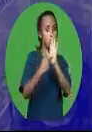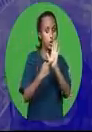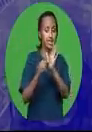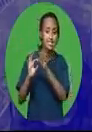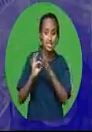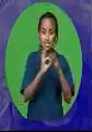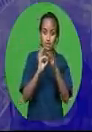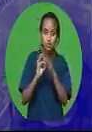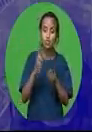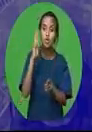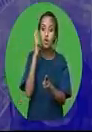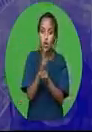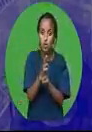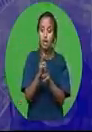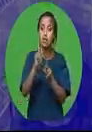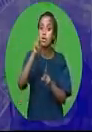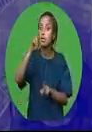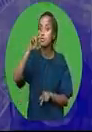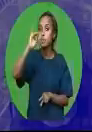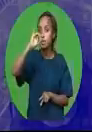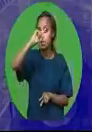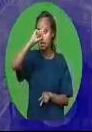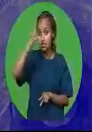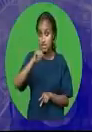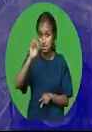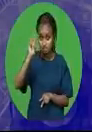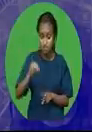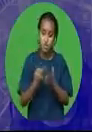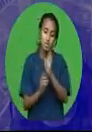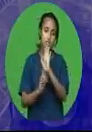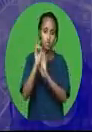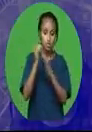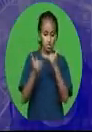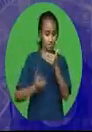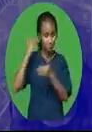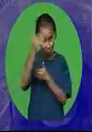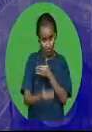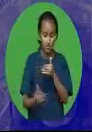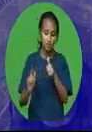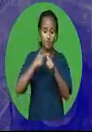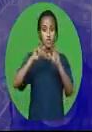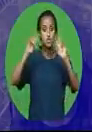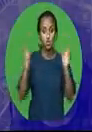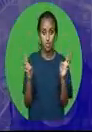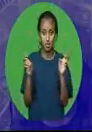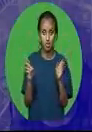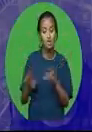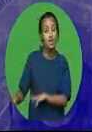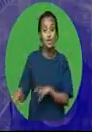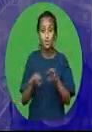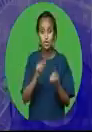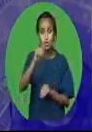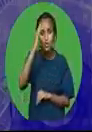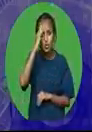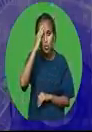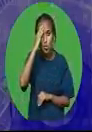of two regular prisms and their development. Let's proceed to our first topic. Students, do you